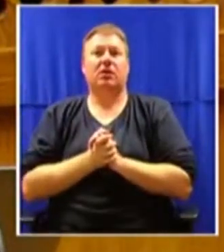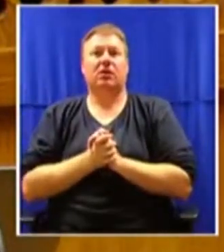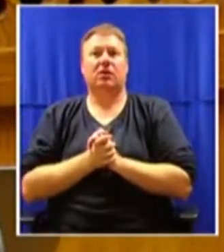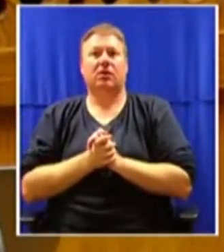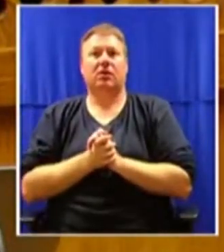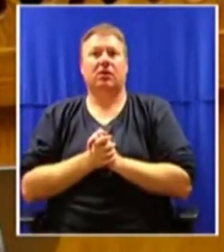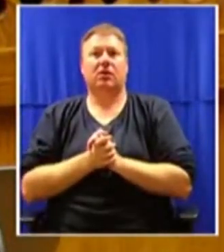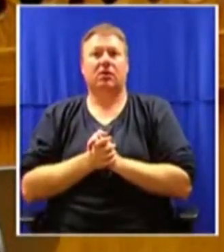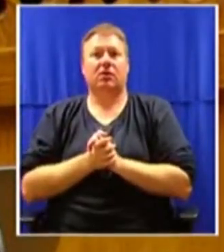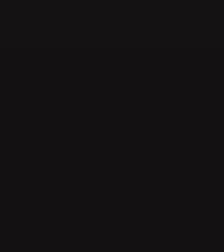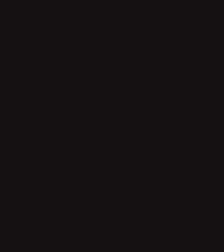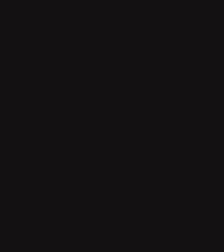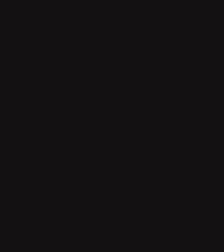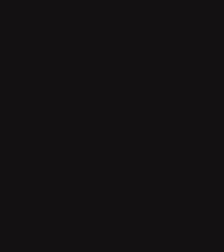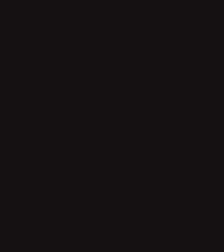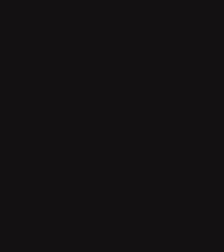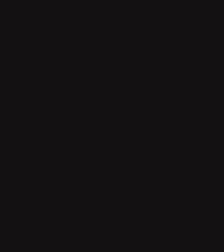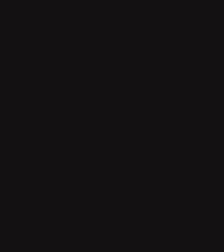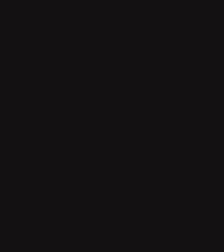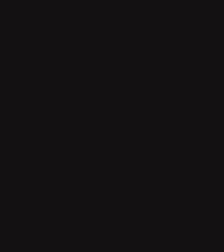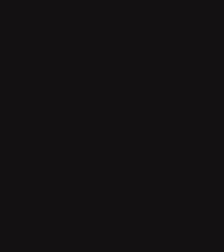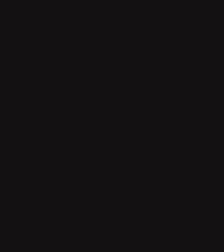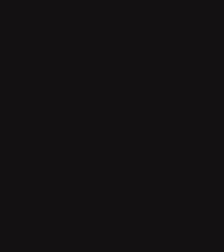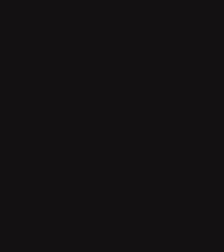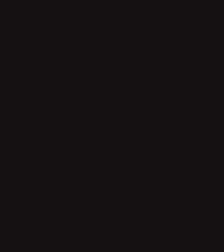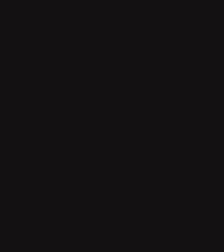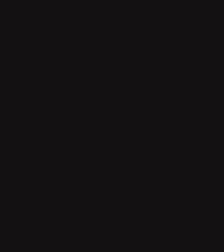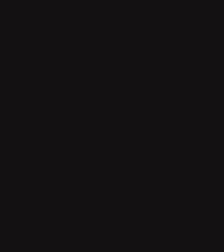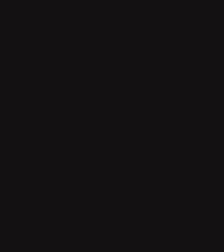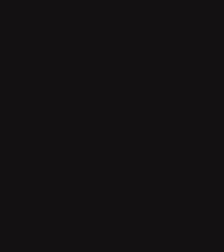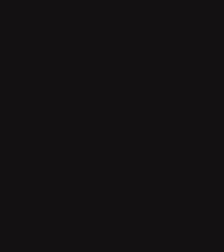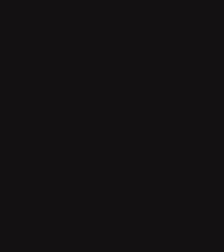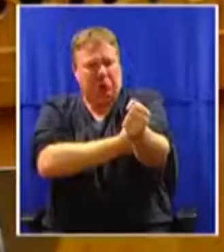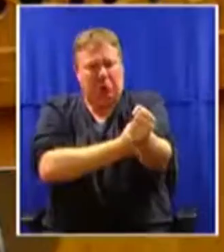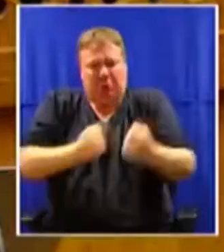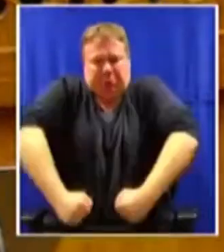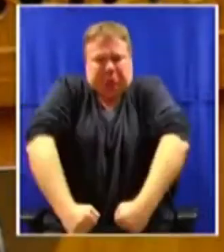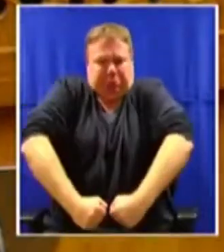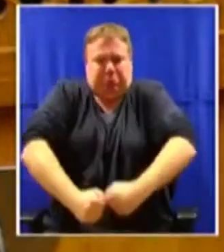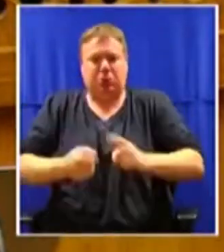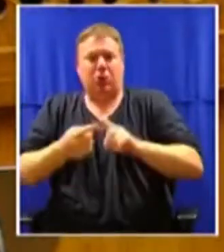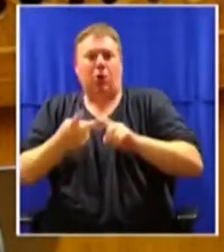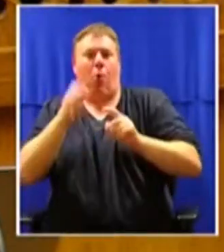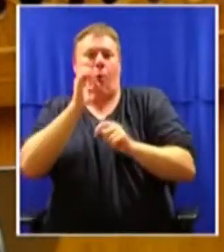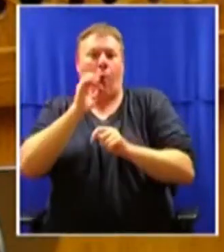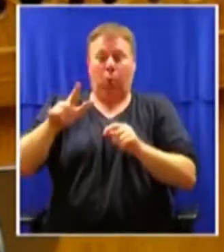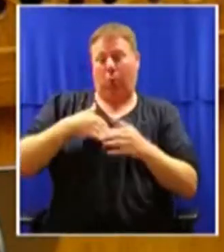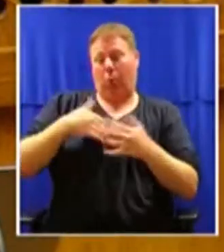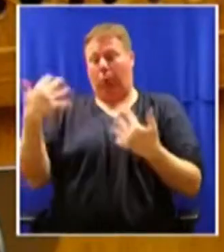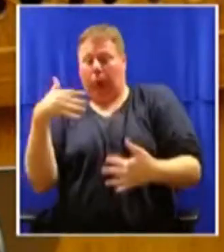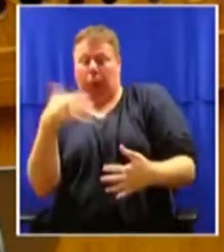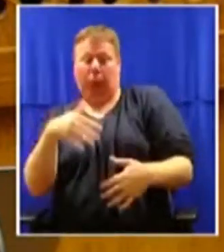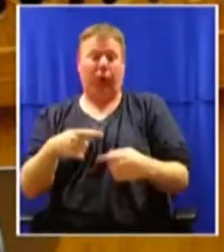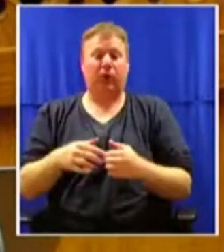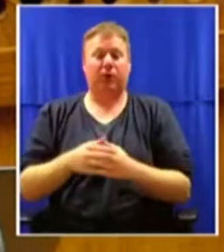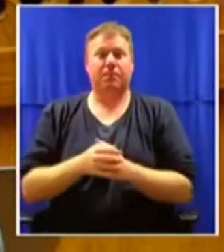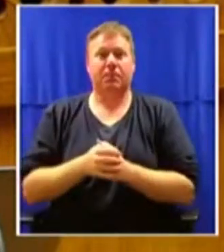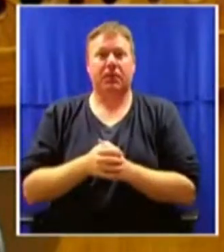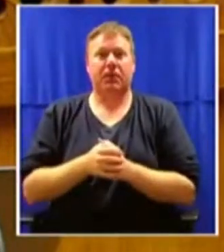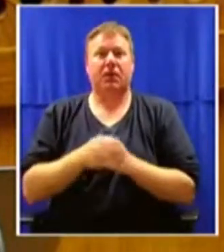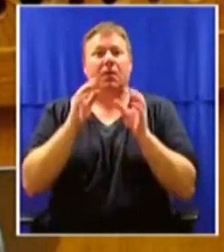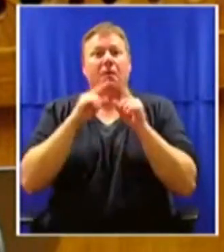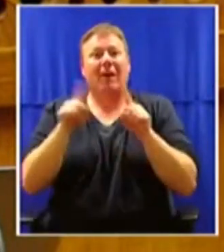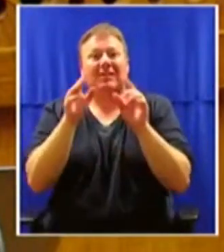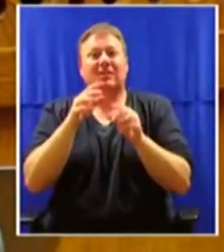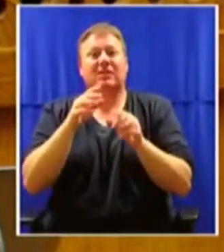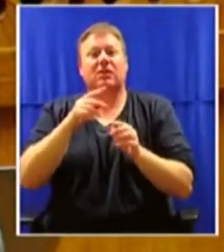being a man should not be about how much physical strength you possess or how cool you are to your peers, but what principles and values guide your life